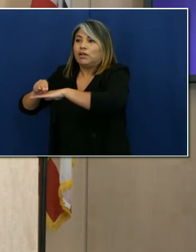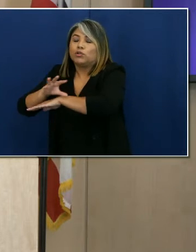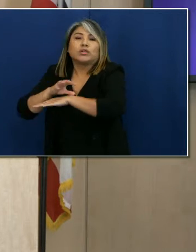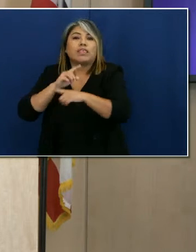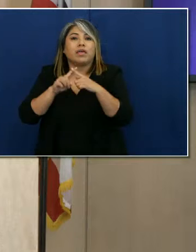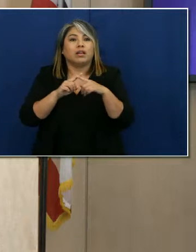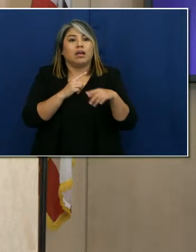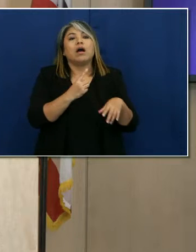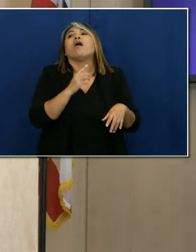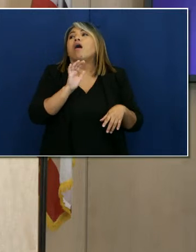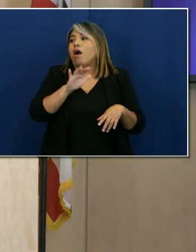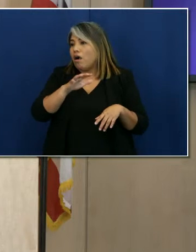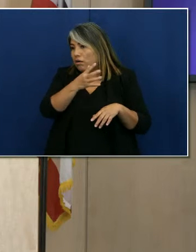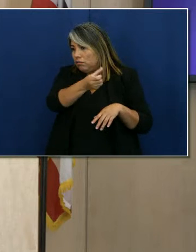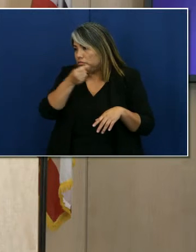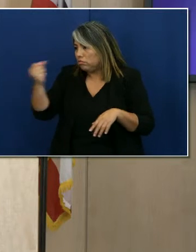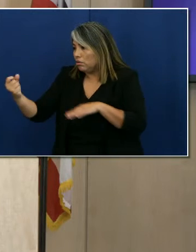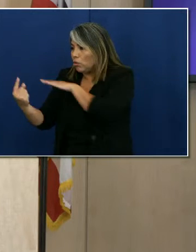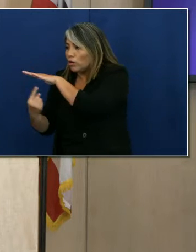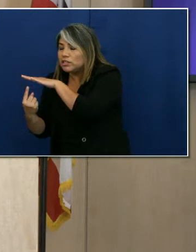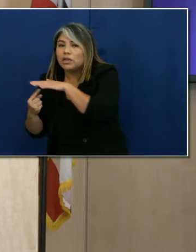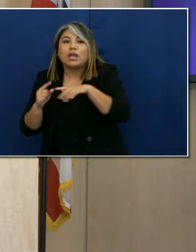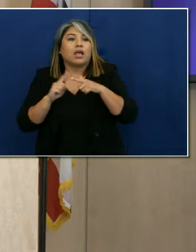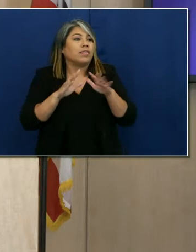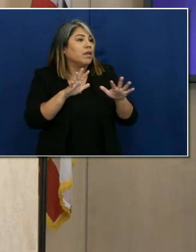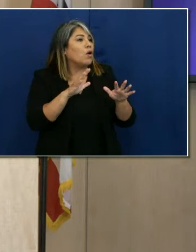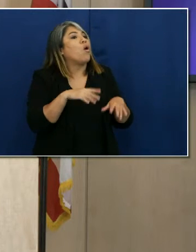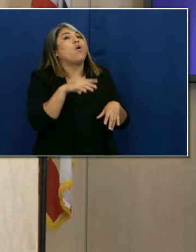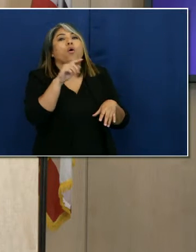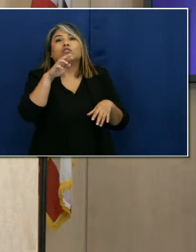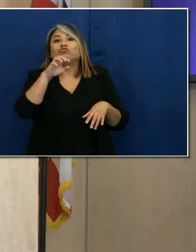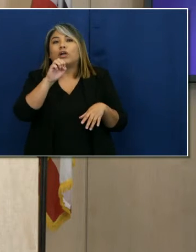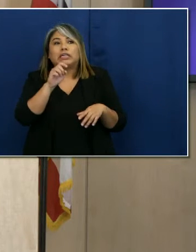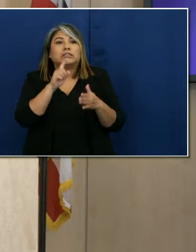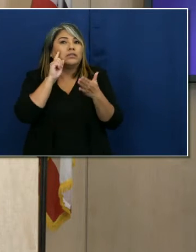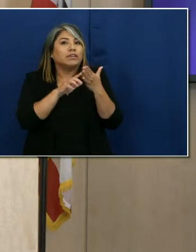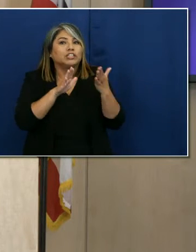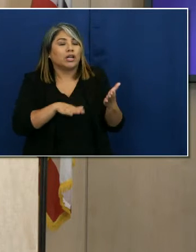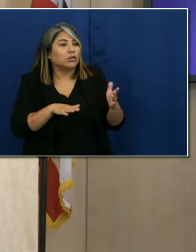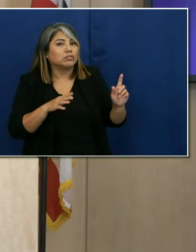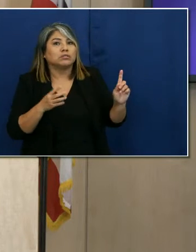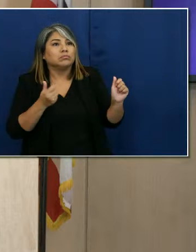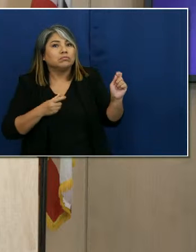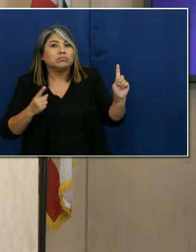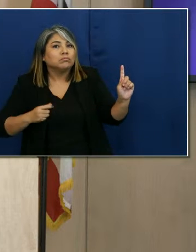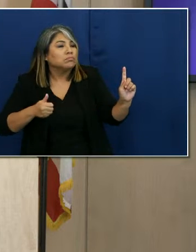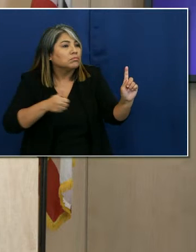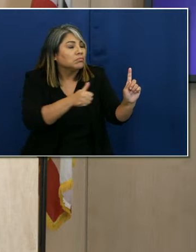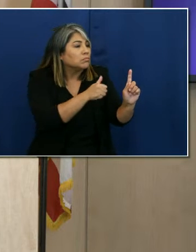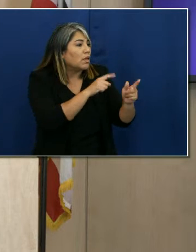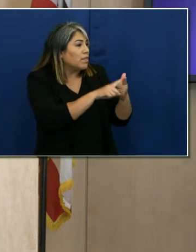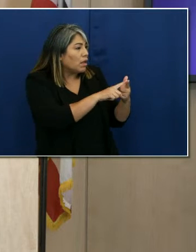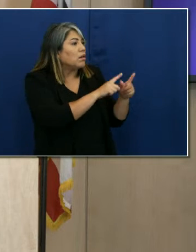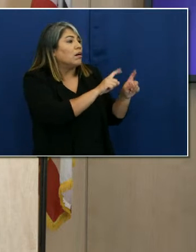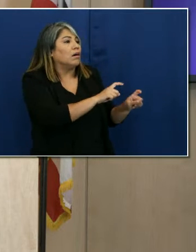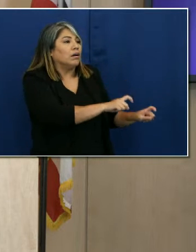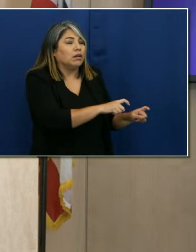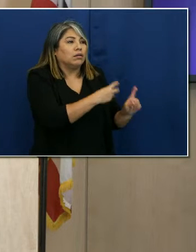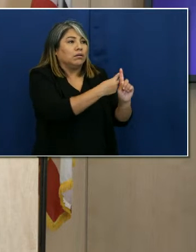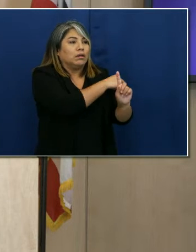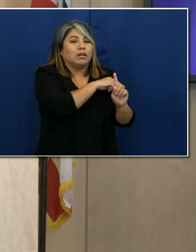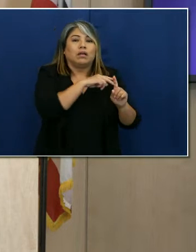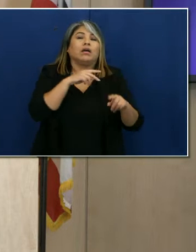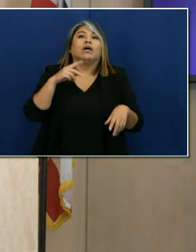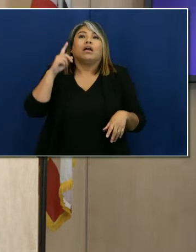and quarantine, conducting the contact tracing of cases, and for that, a lion's share,